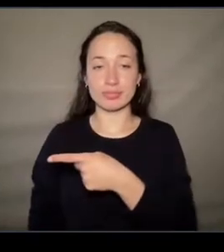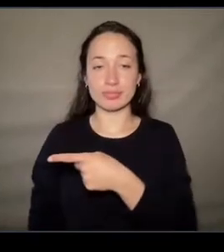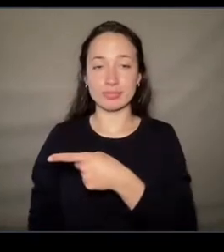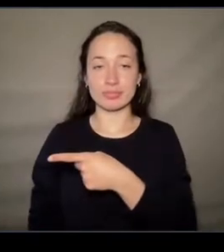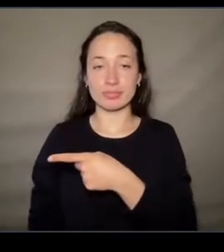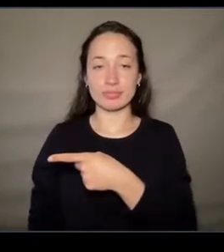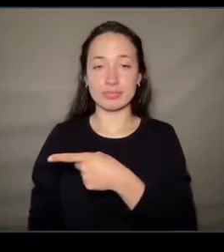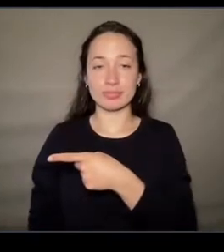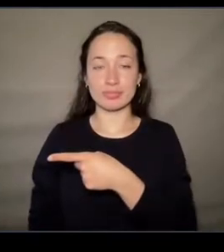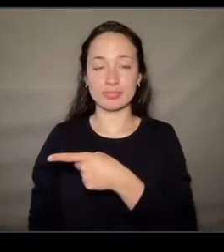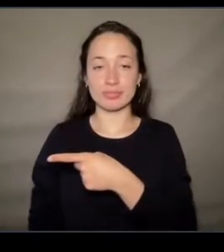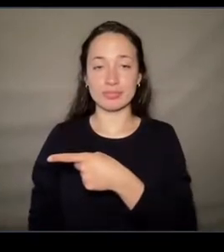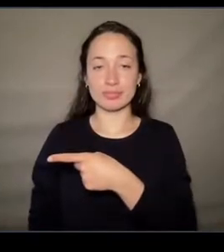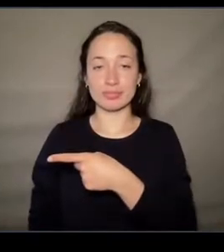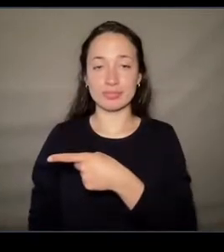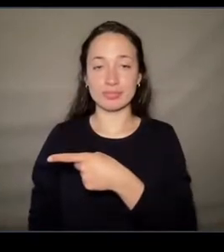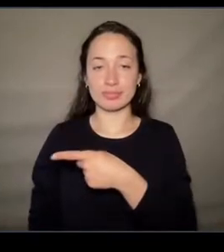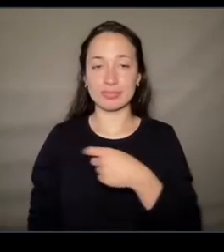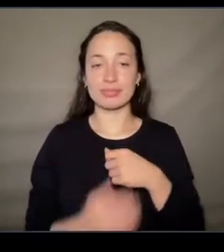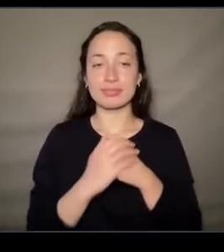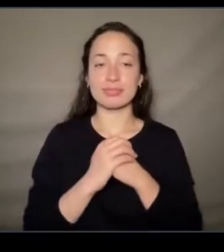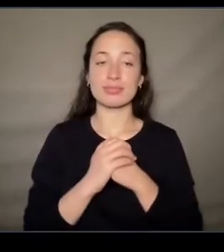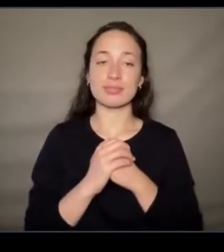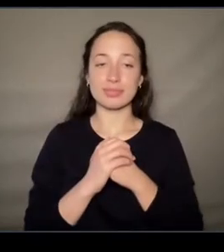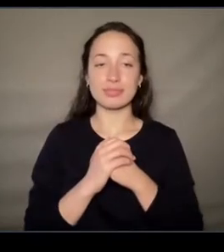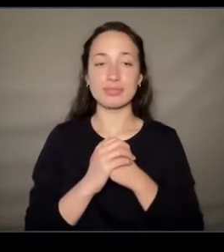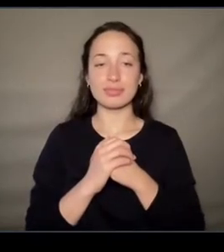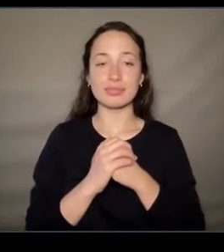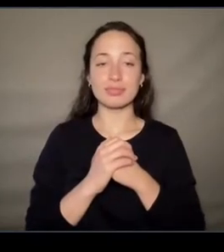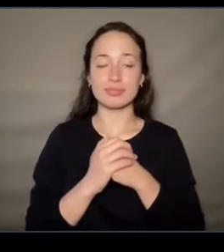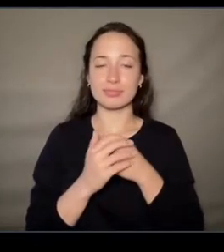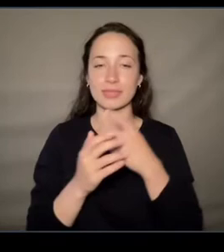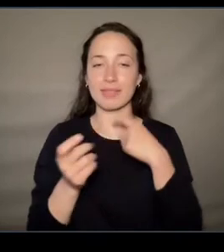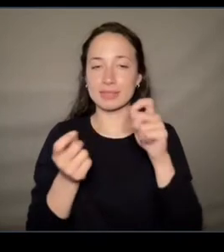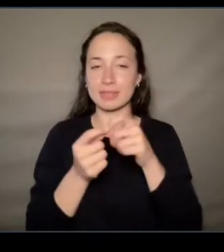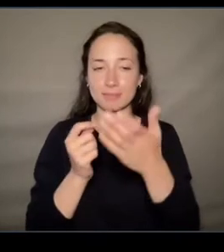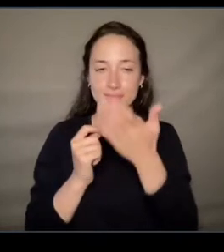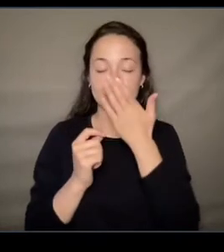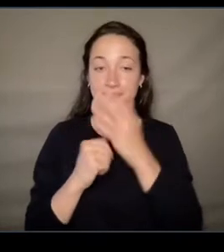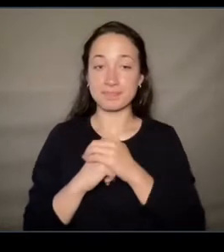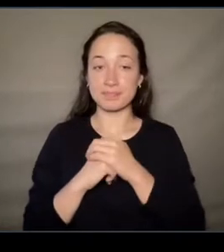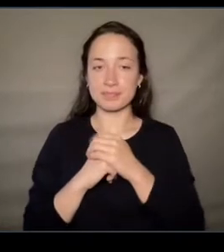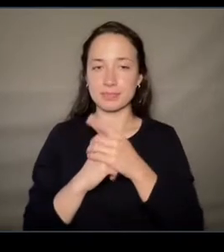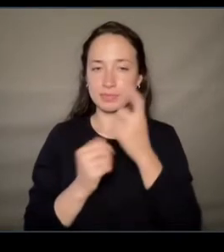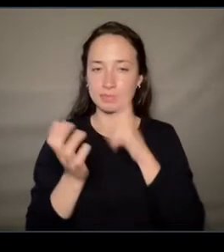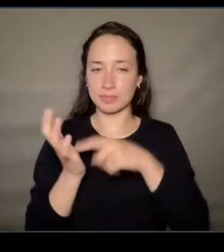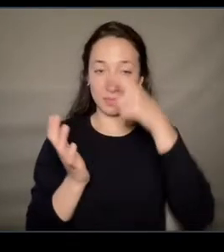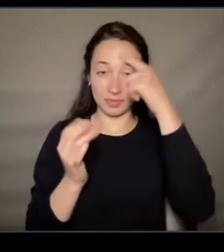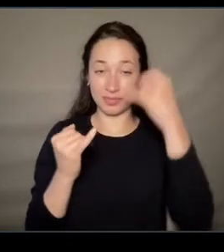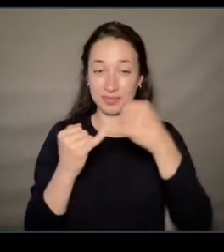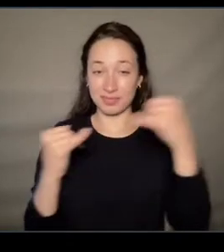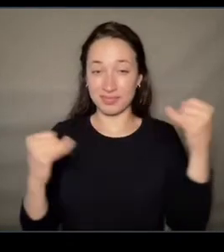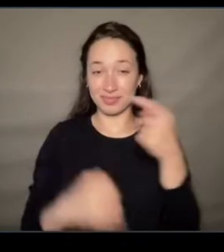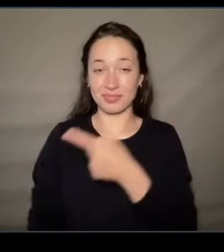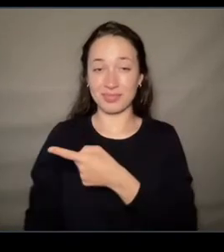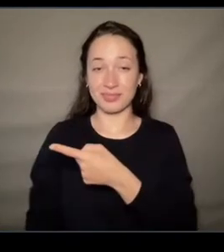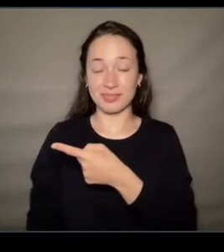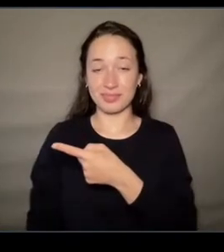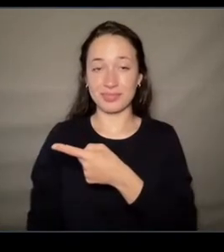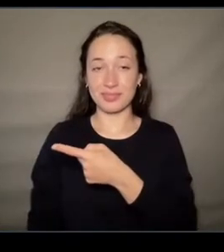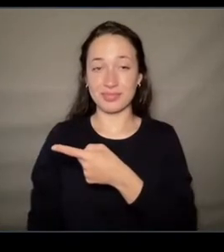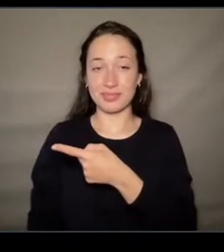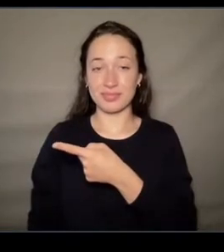burl, and again the Cuban mahogany. Here's a detail of the lower center of that